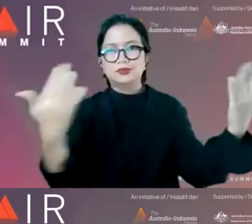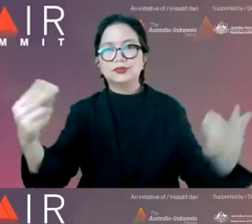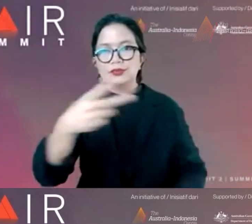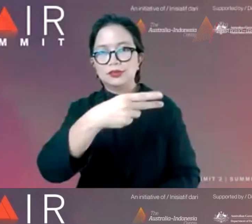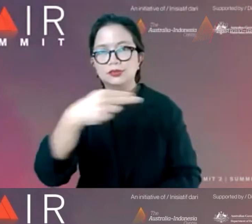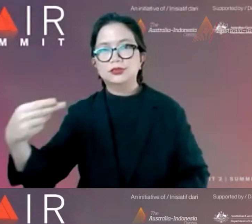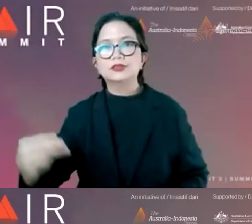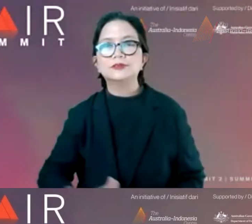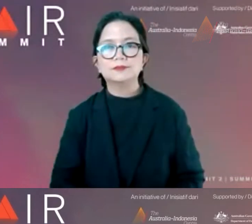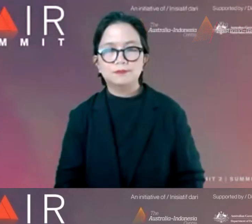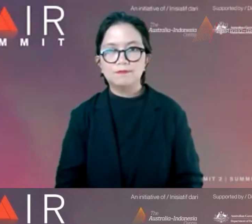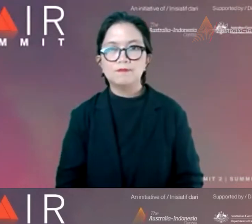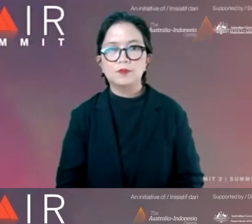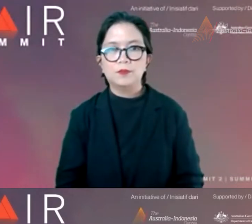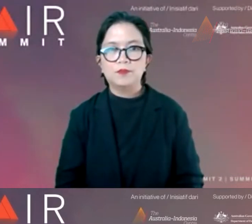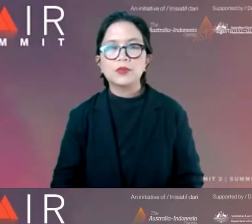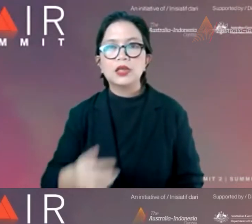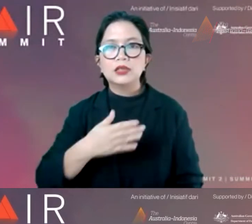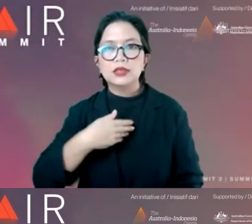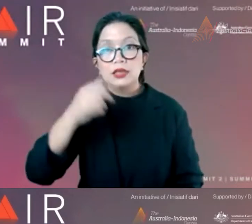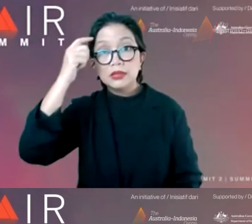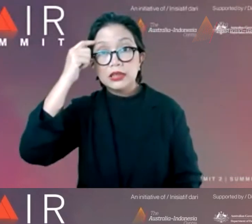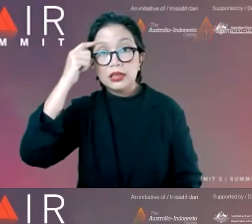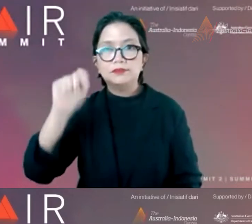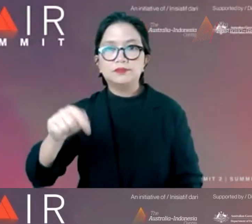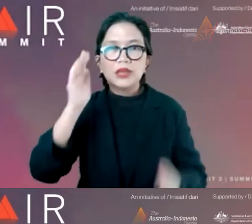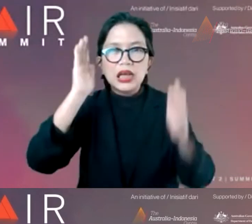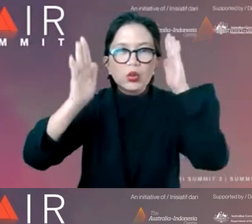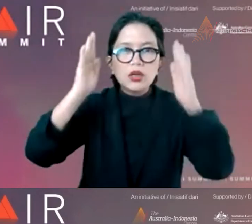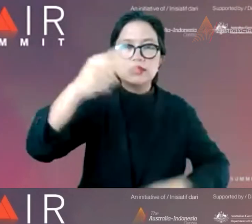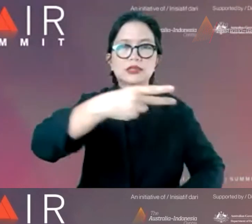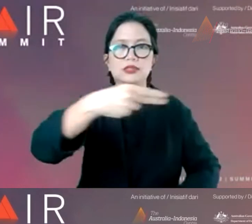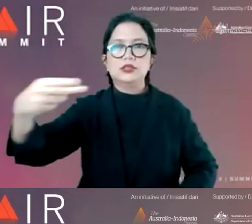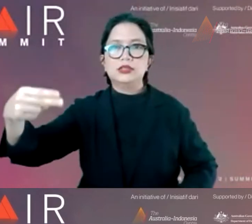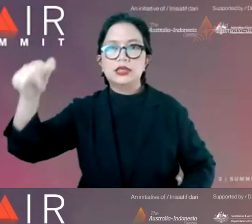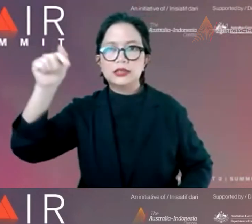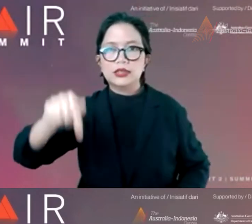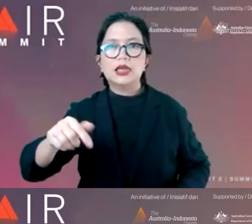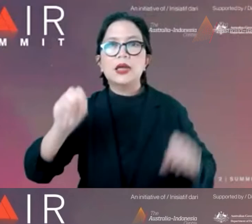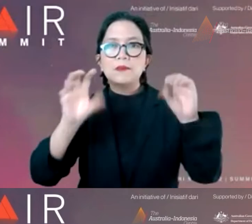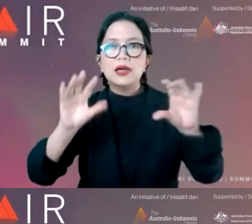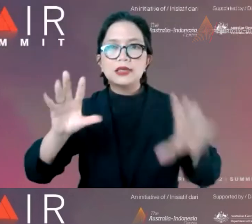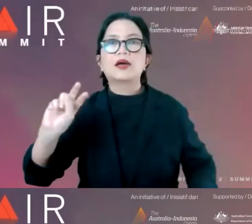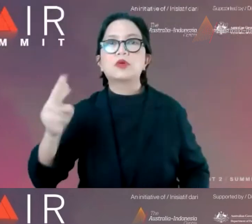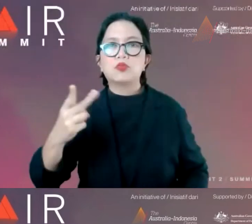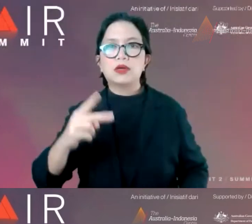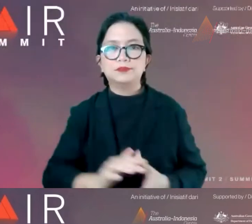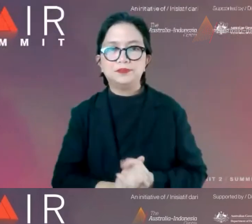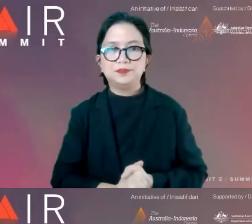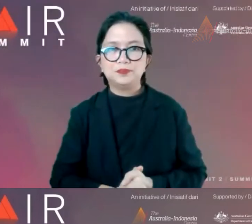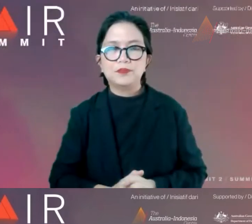the situation in Indonesia now has changed a lot. This can be seen from the uptake of vaccination, for